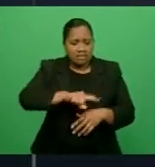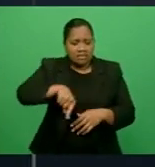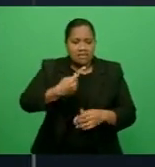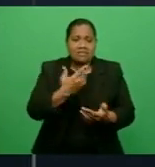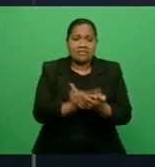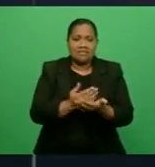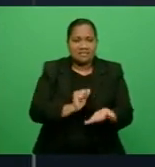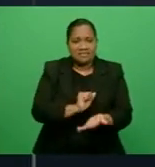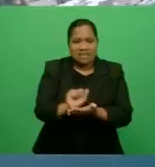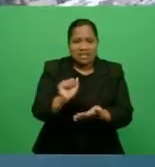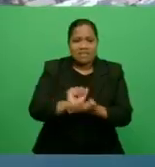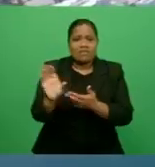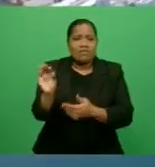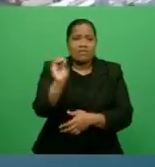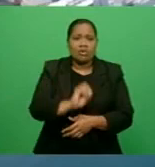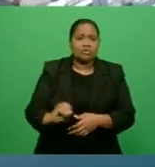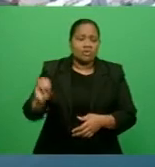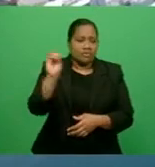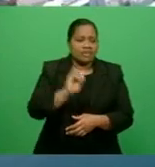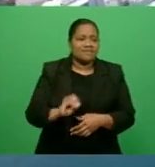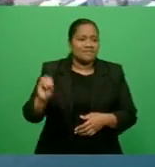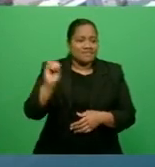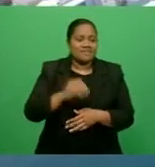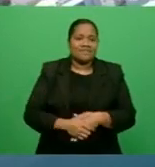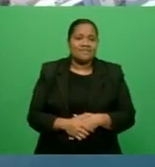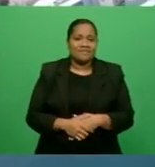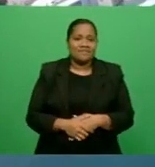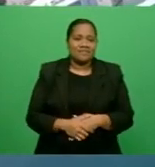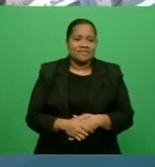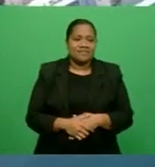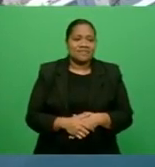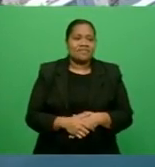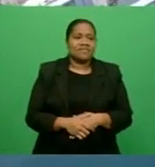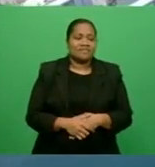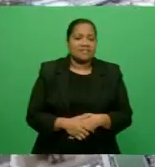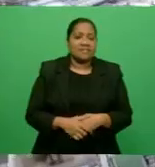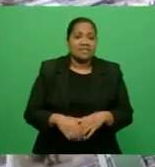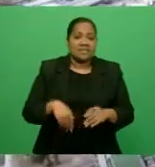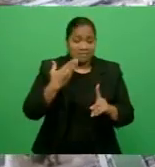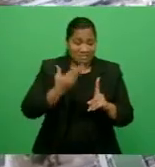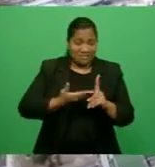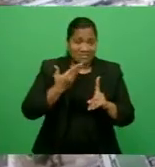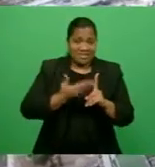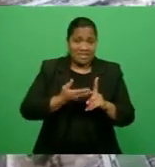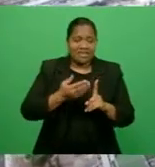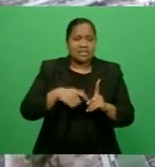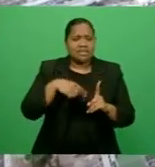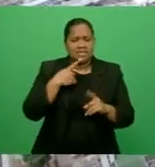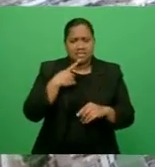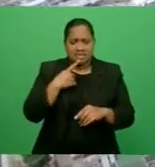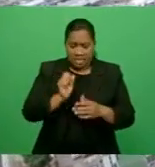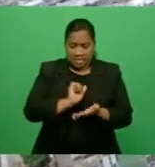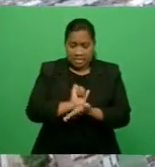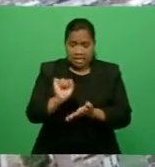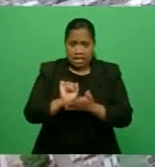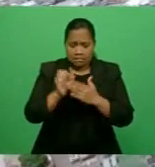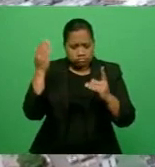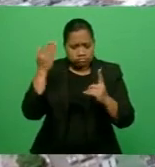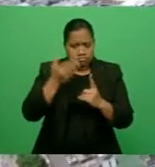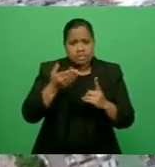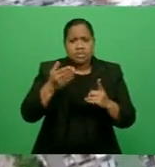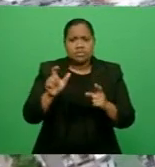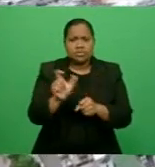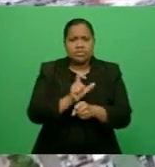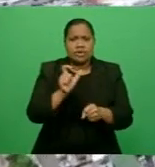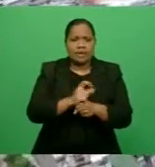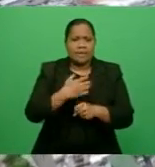5th until Fiji Day. Suva Retailers Association President Vinay Kumar says the sale aims to create a more festive